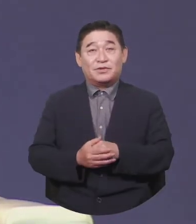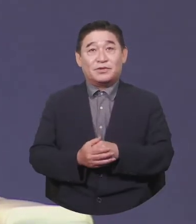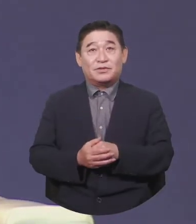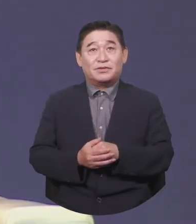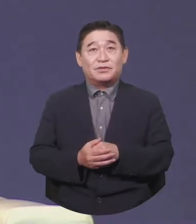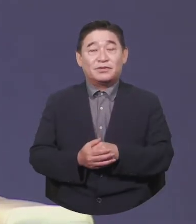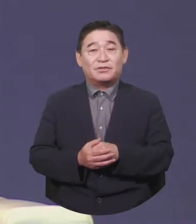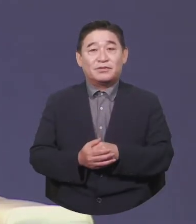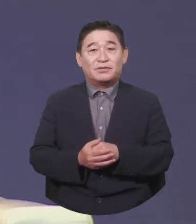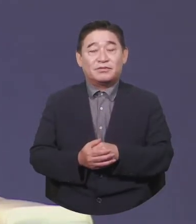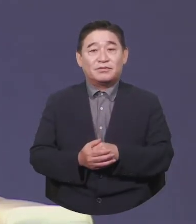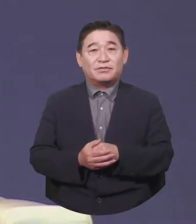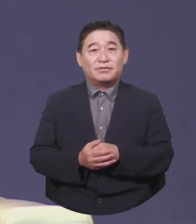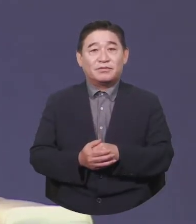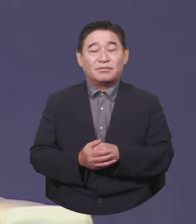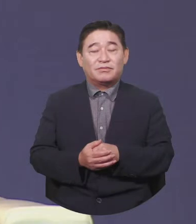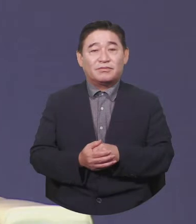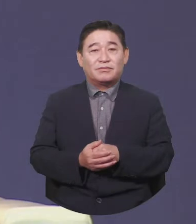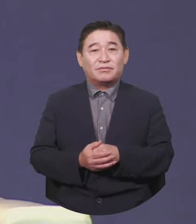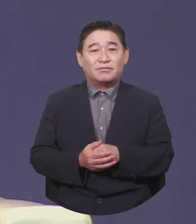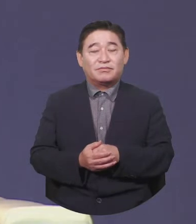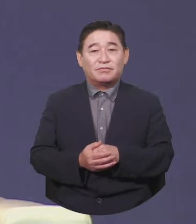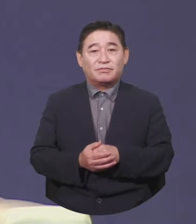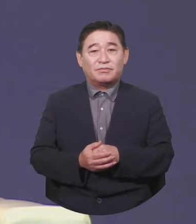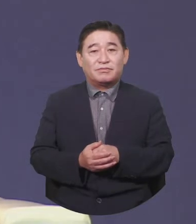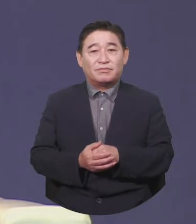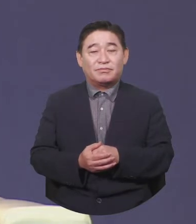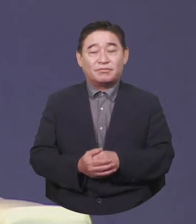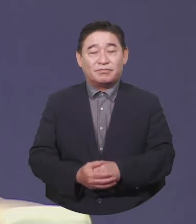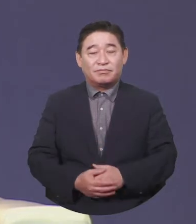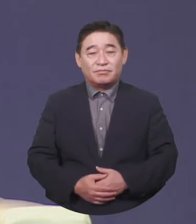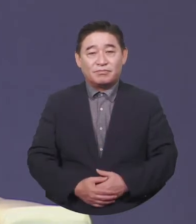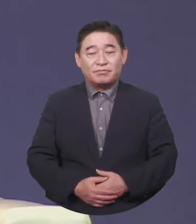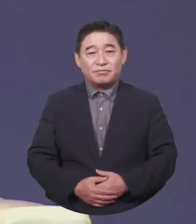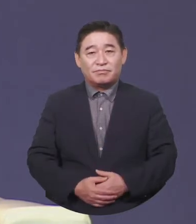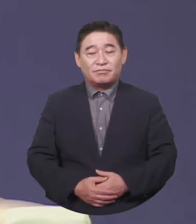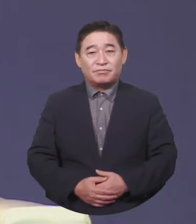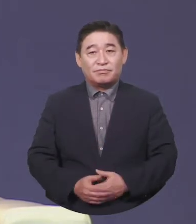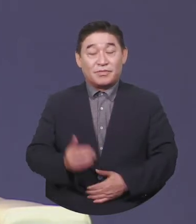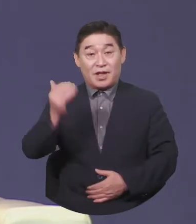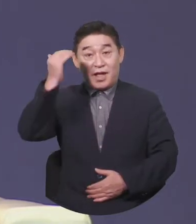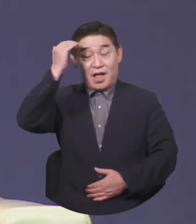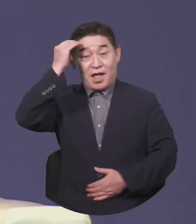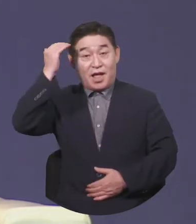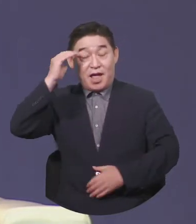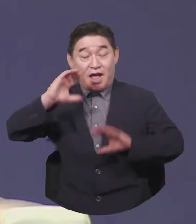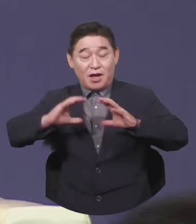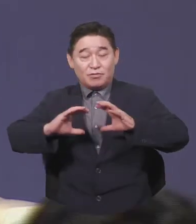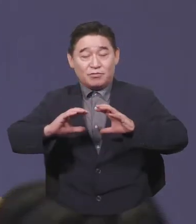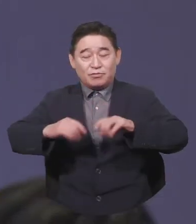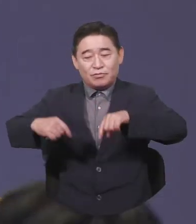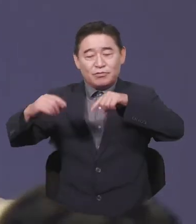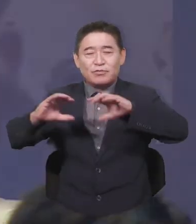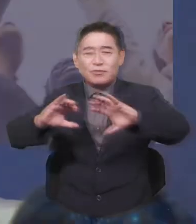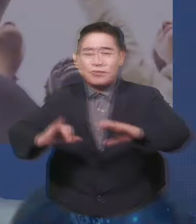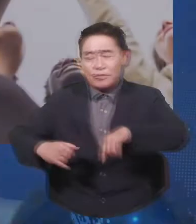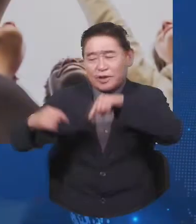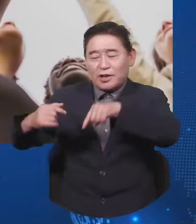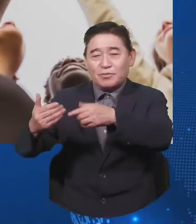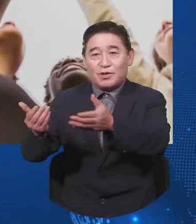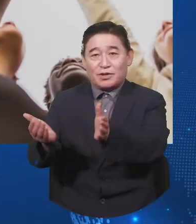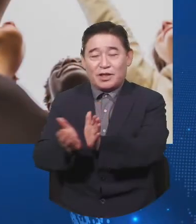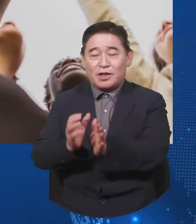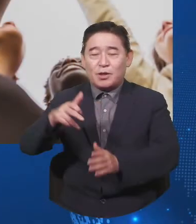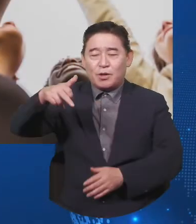more thanks are in order. I want to thank KOICA and the Foreign Ministry of the Republic of Korea for the invitation